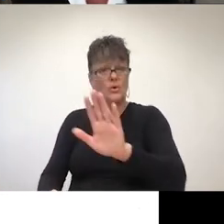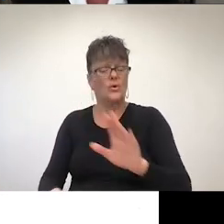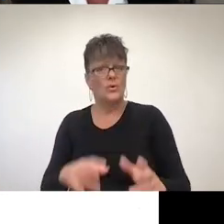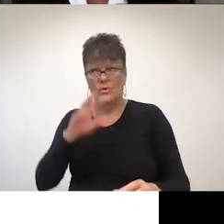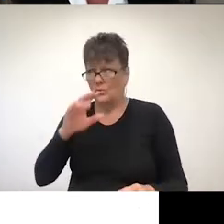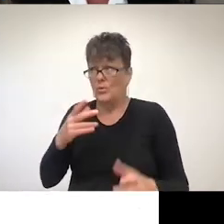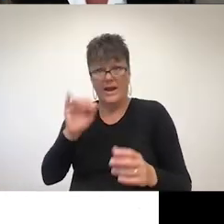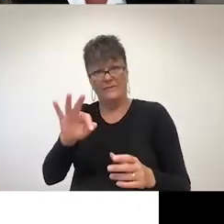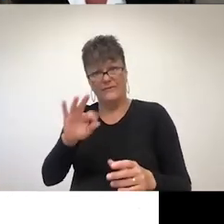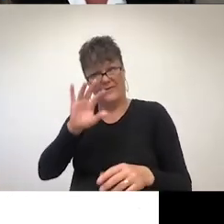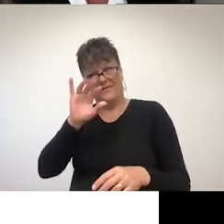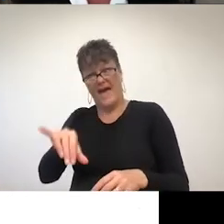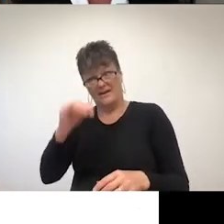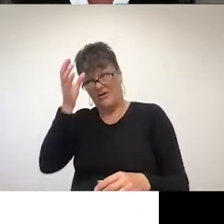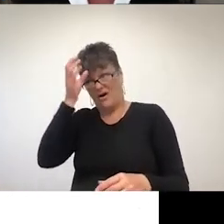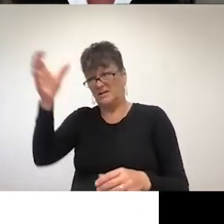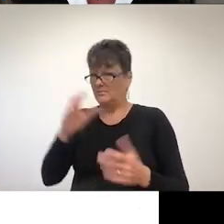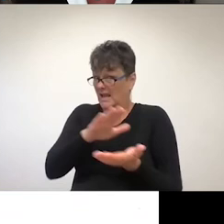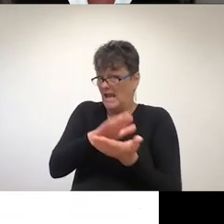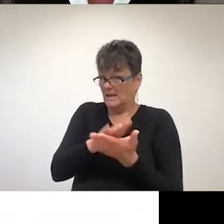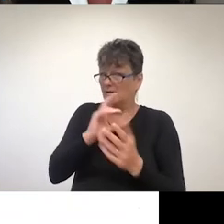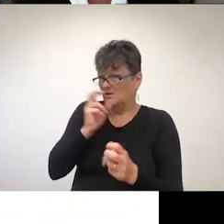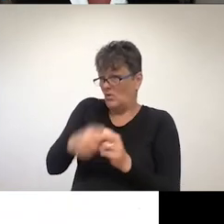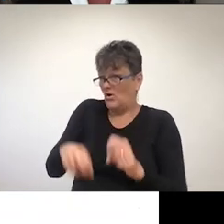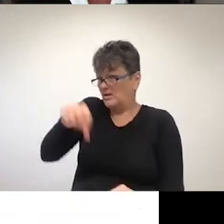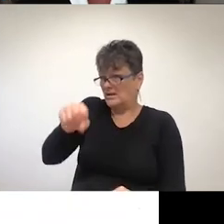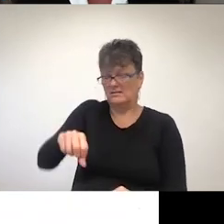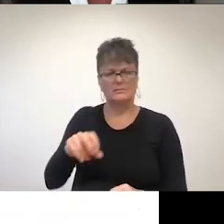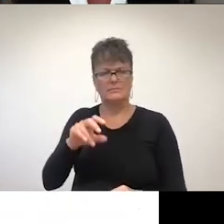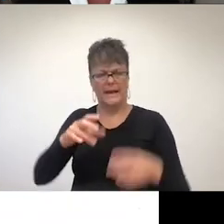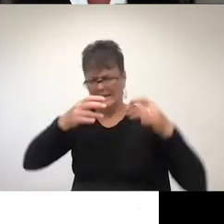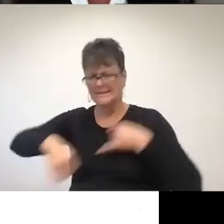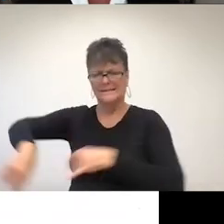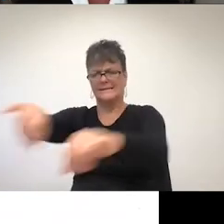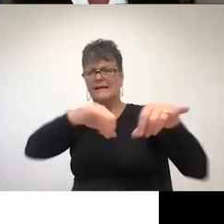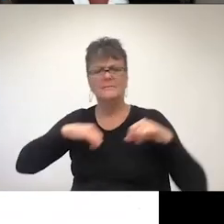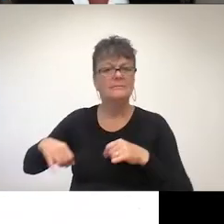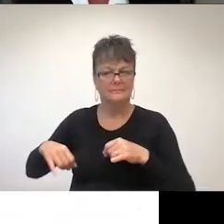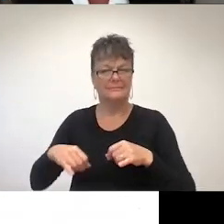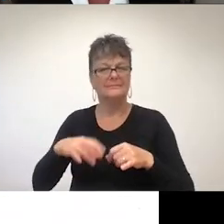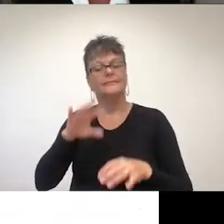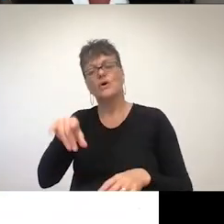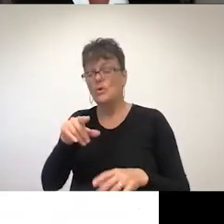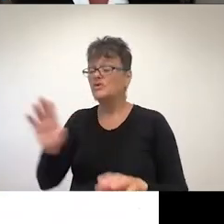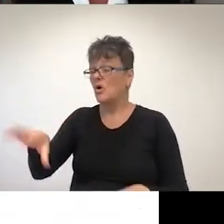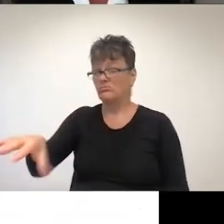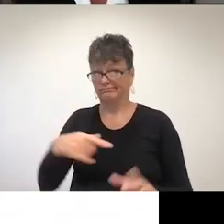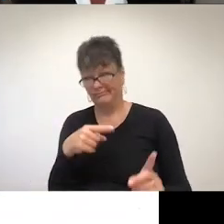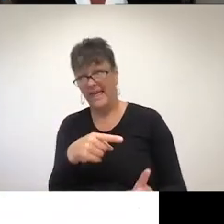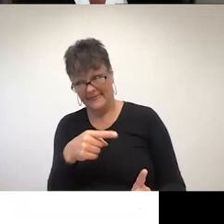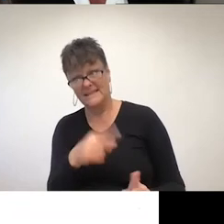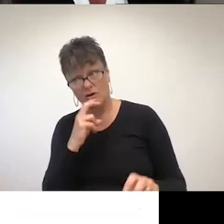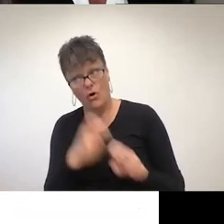it, you know, with effort and with perseverance, you're gonna get there. That's that kind of coaching messaging that I was talking about. Admit to students